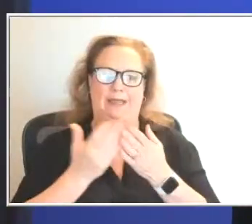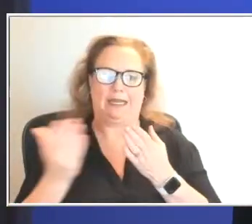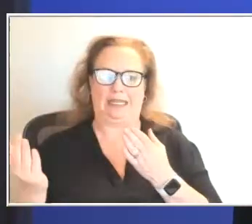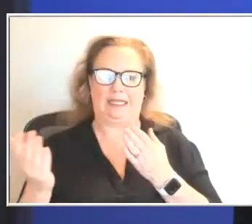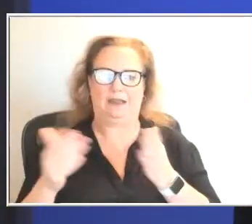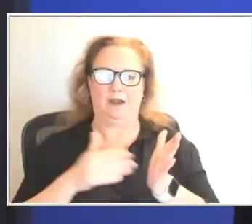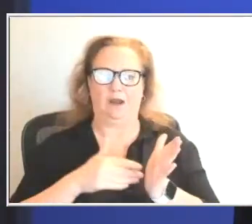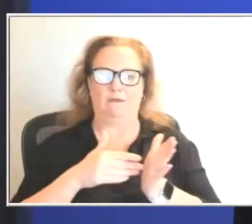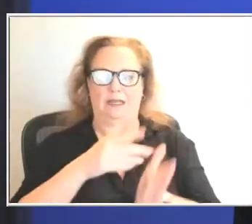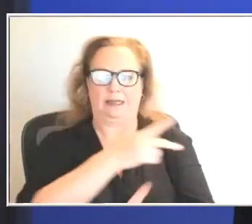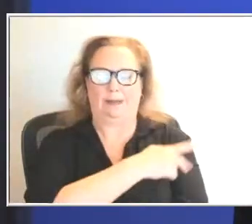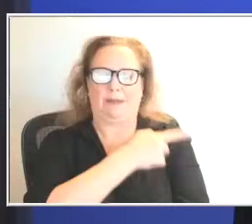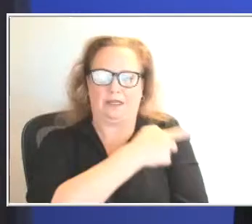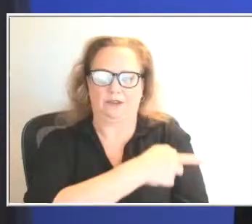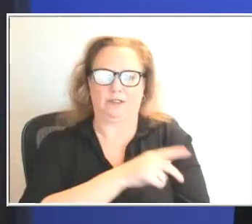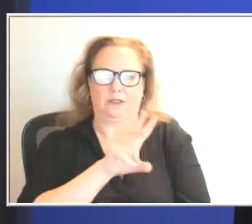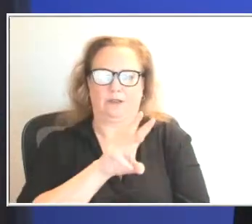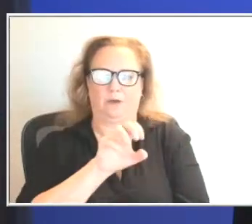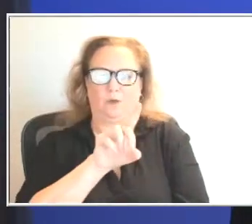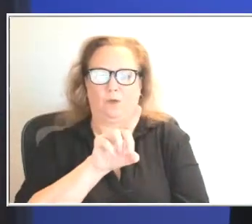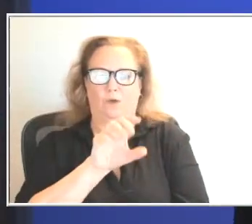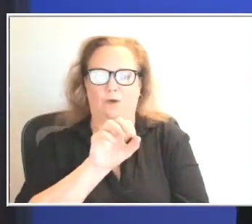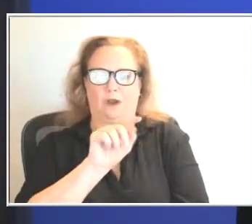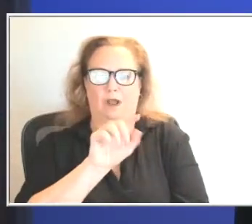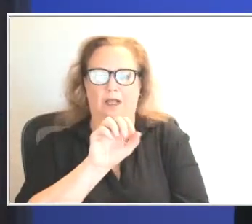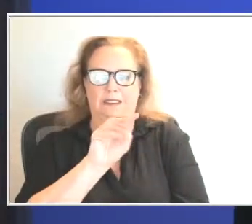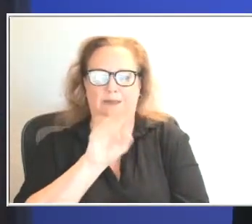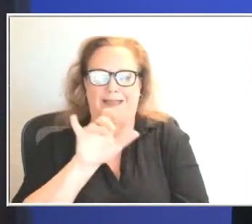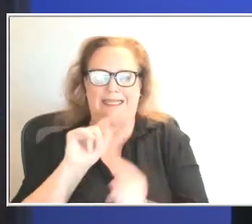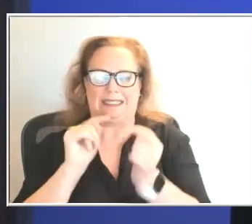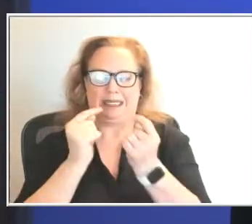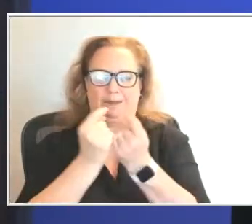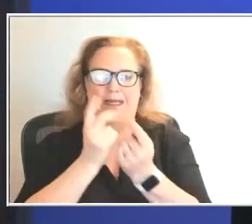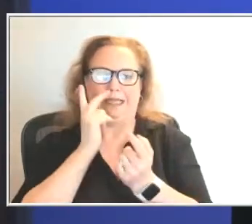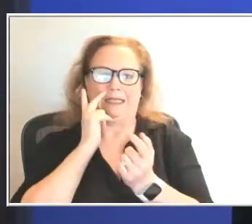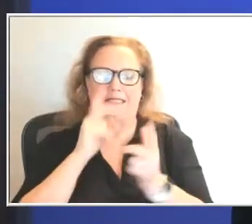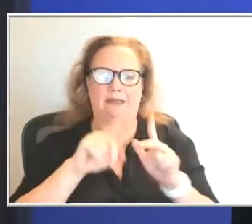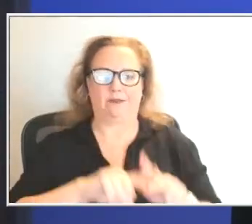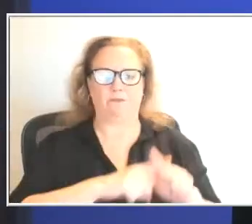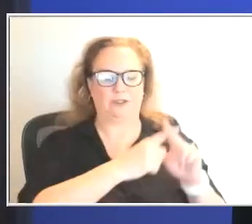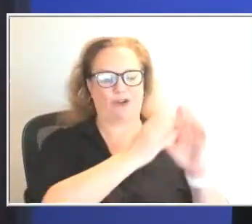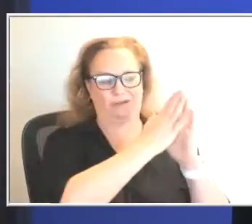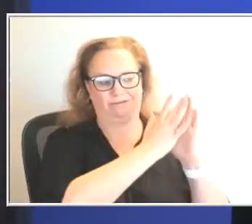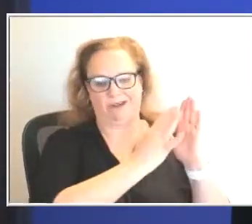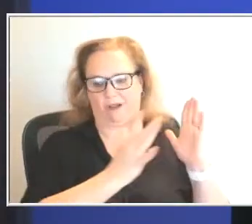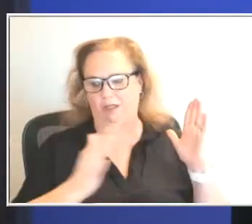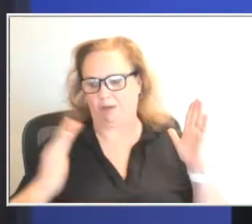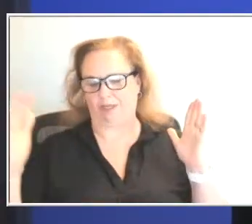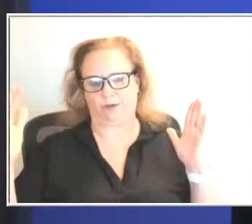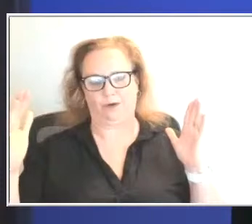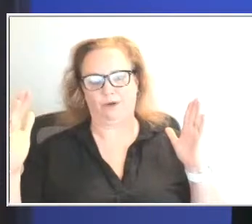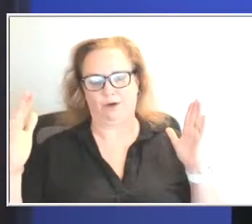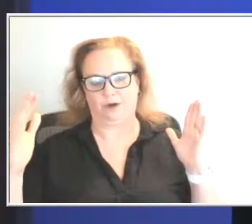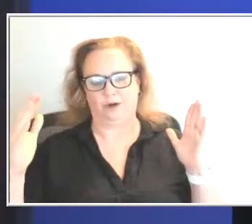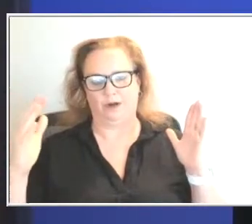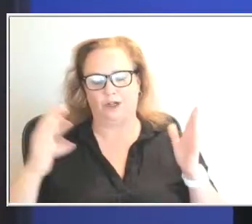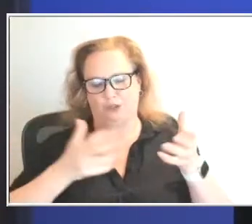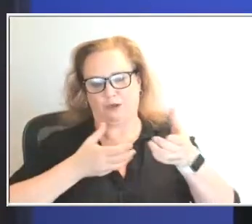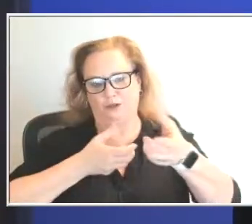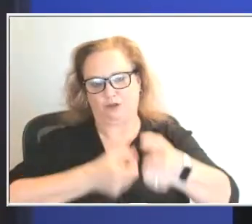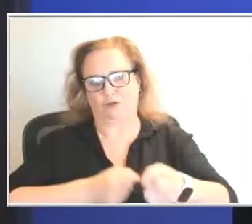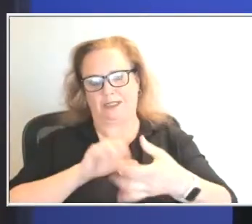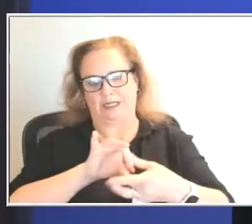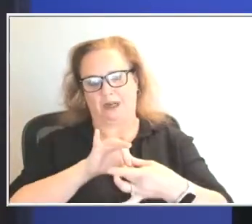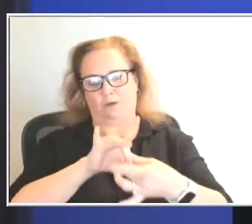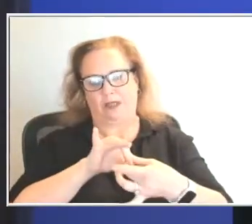of the patients that the wound ostomy team see, they see them from the beginning and throughout. And so there's a trust and a relationship